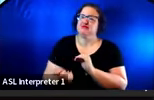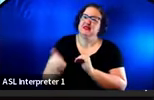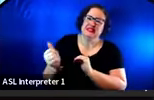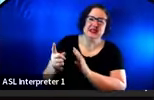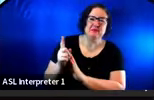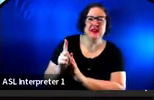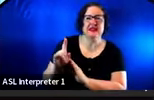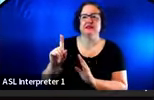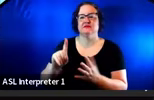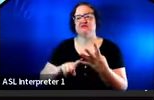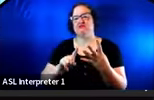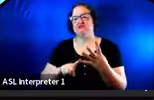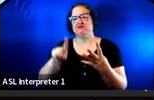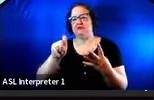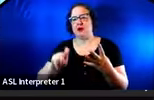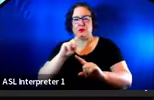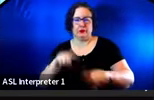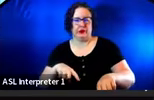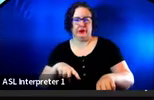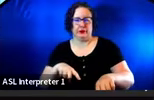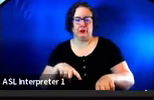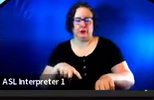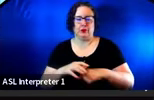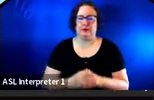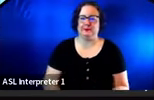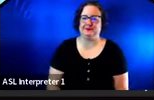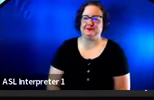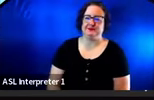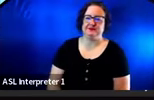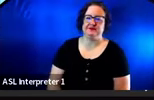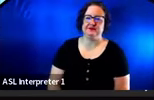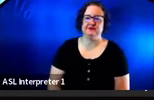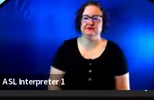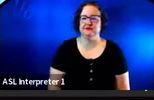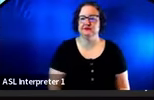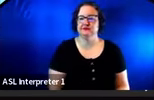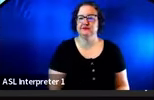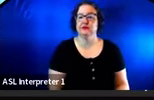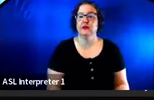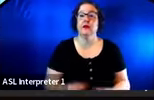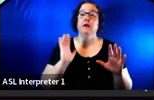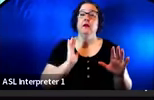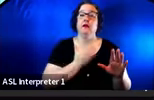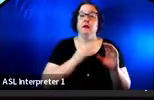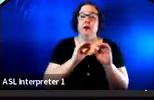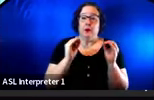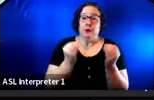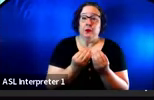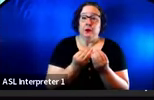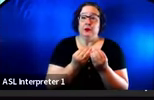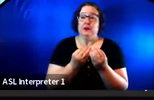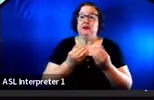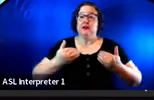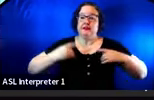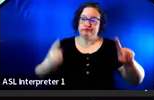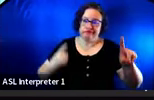timing specifically, but for a question and answer. So our organization has